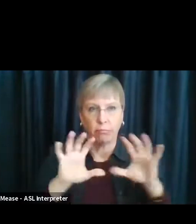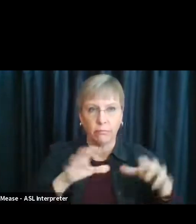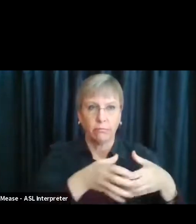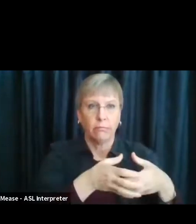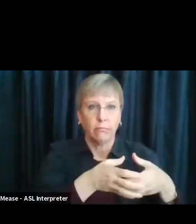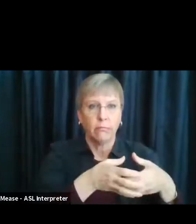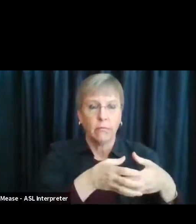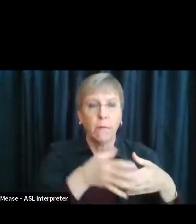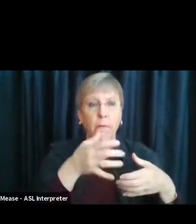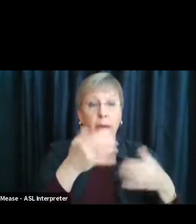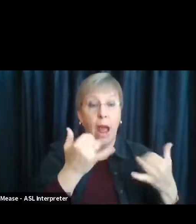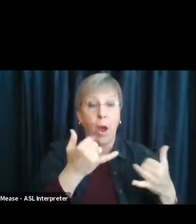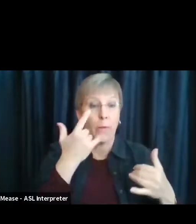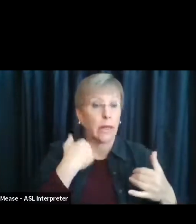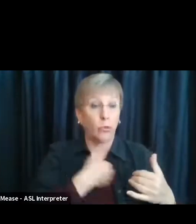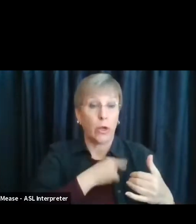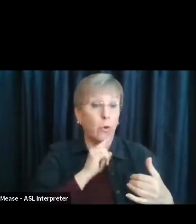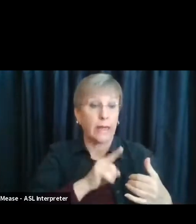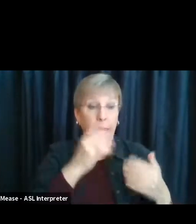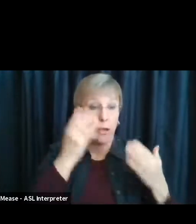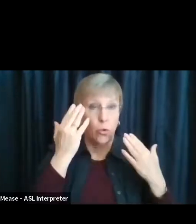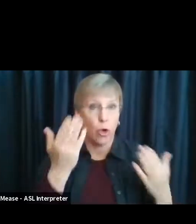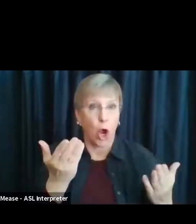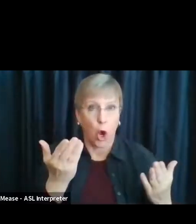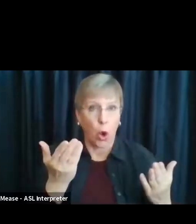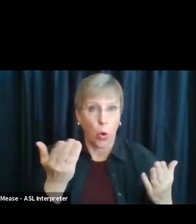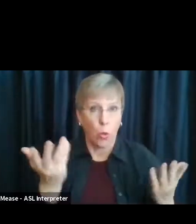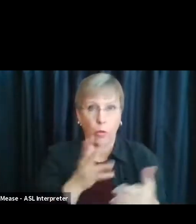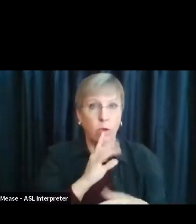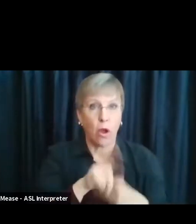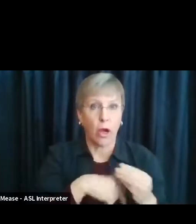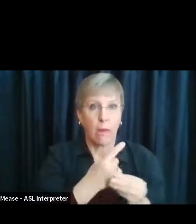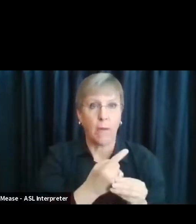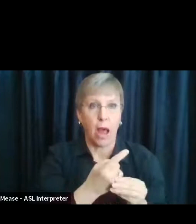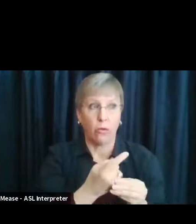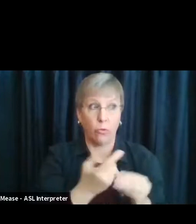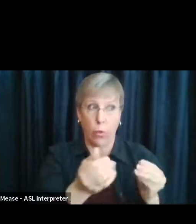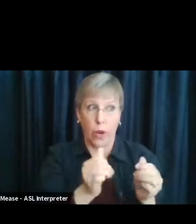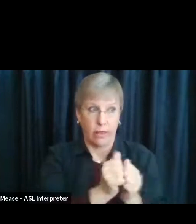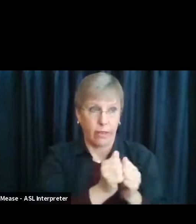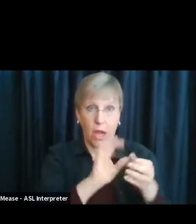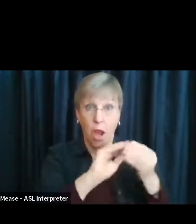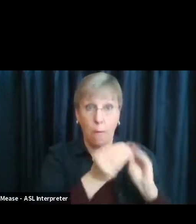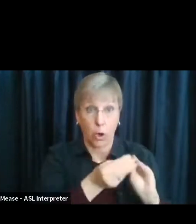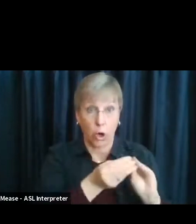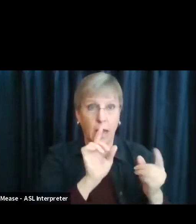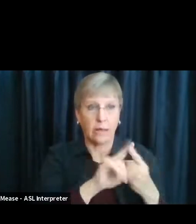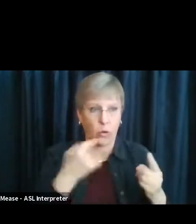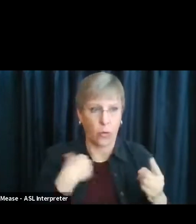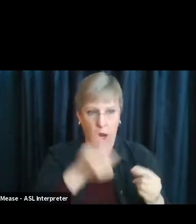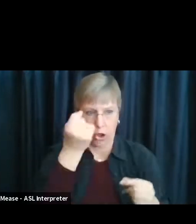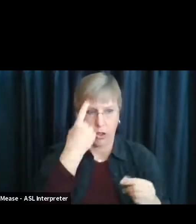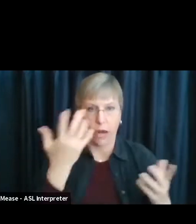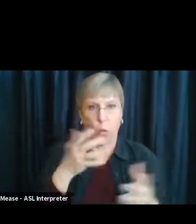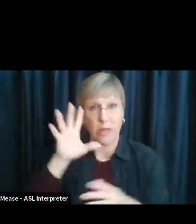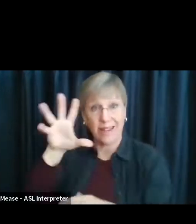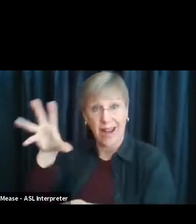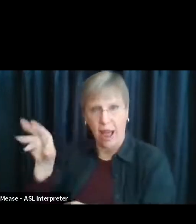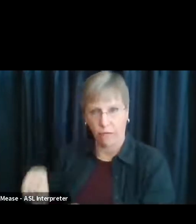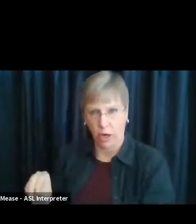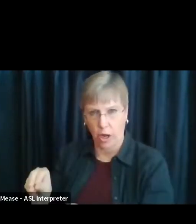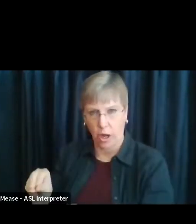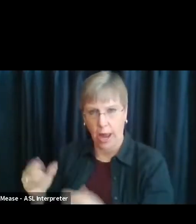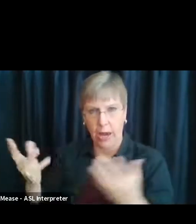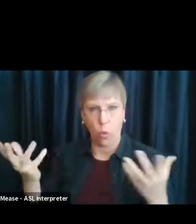point, because we don't really know what we're speaking about in terms of number until we understand what is in Africa and what